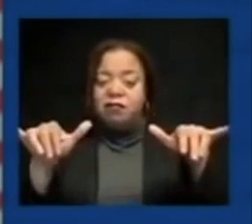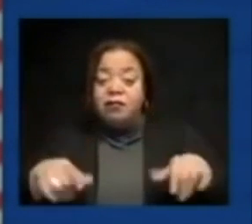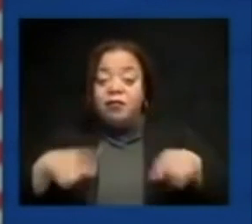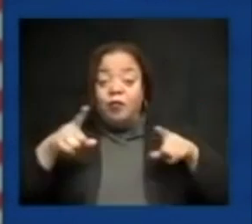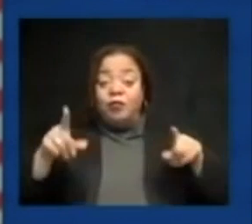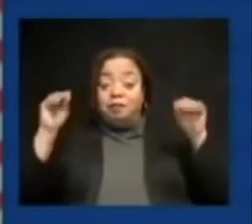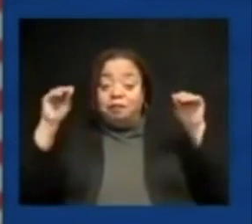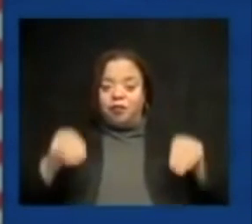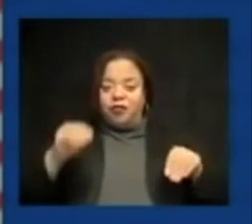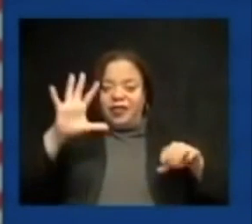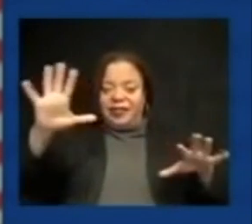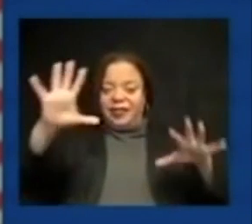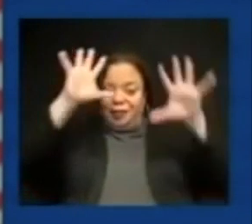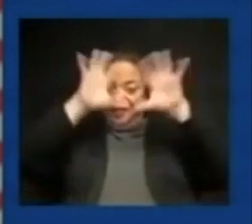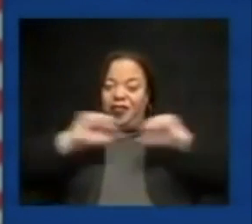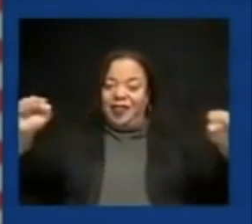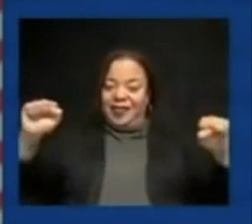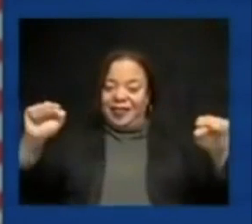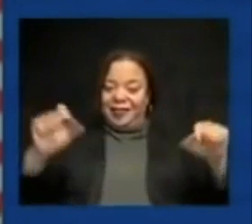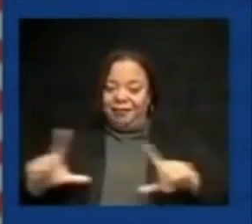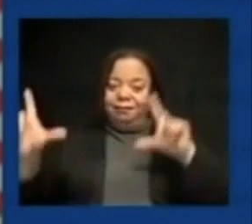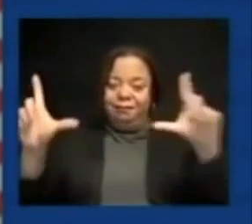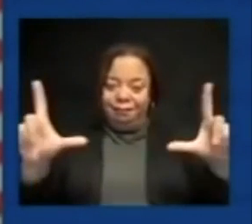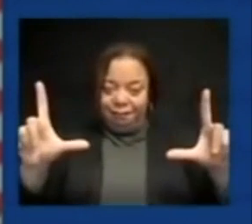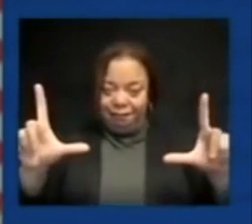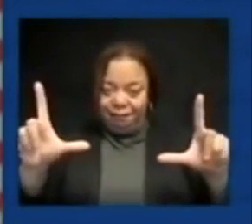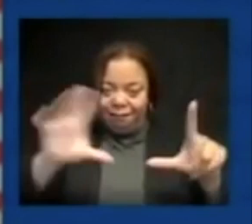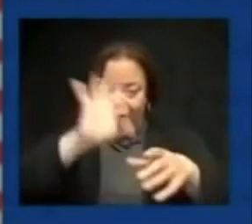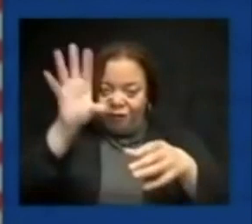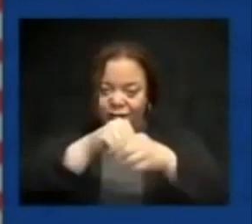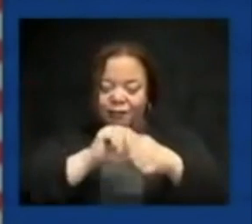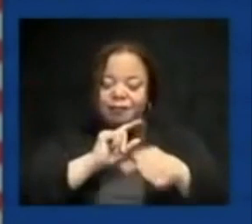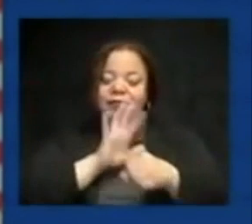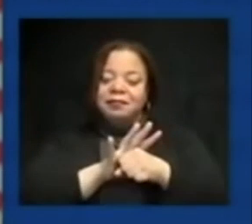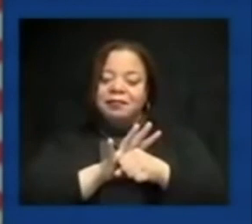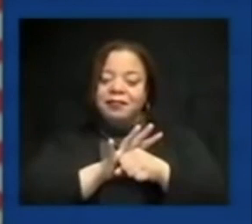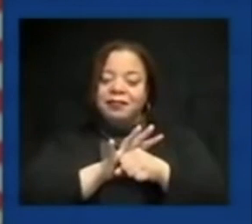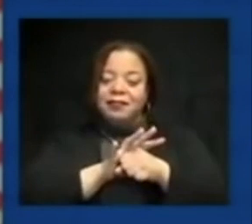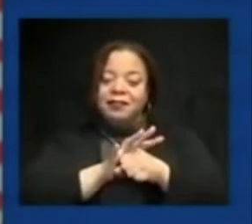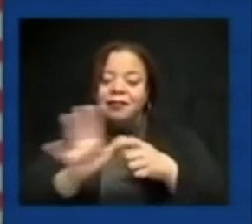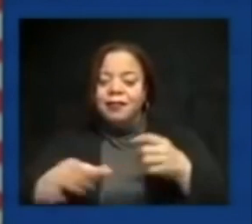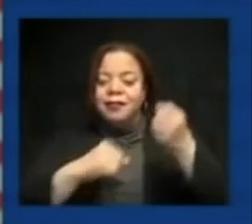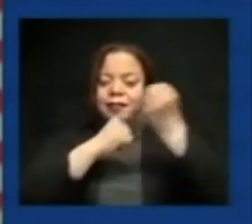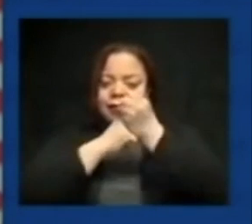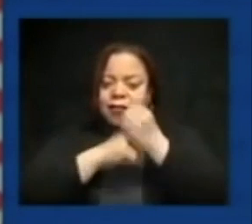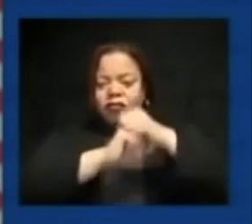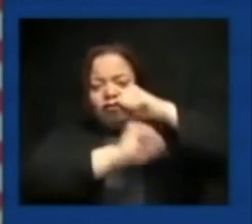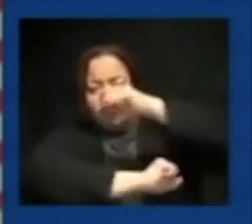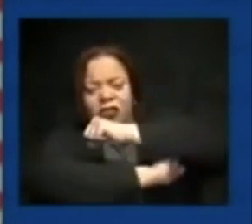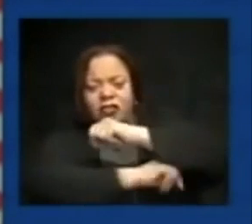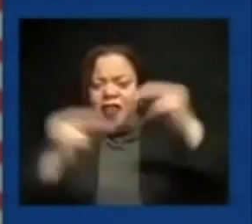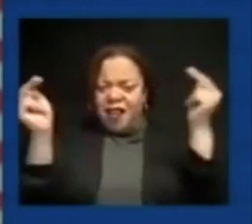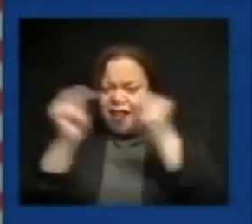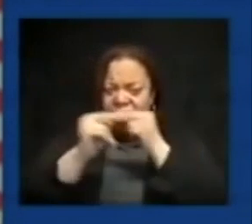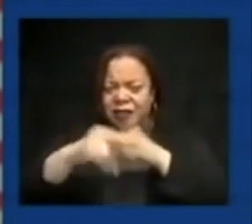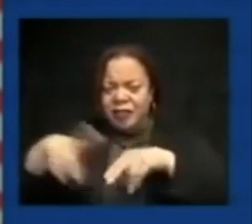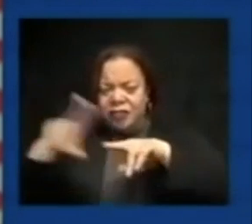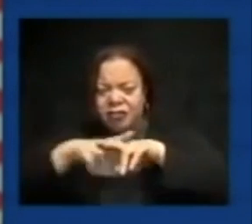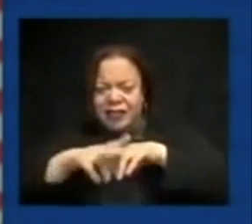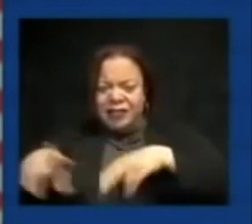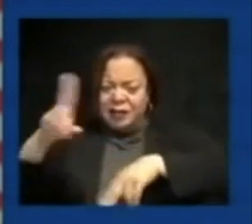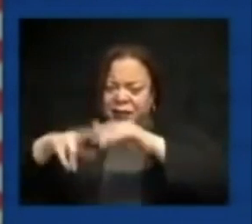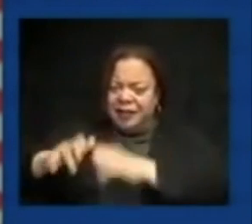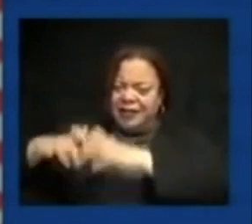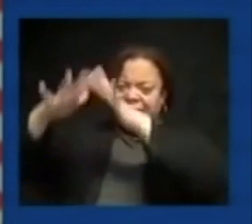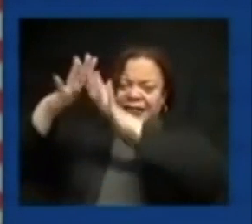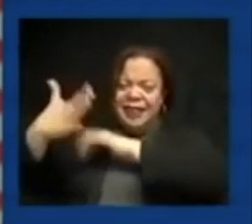his promises were, and that is that he's going to stand up for infrastructure, for rebuilding this nation. But we're going to go further. We're going to build